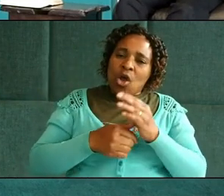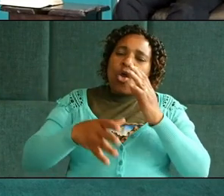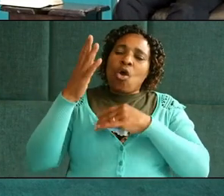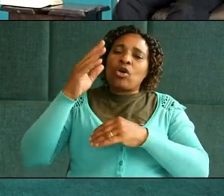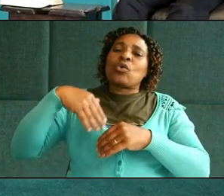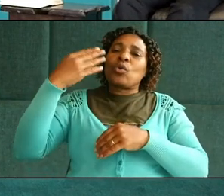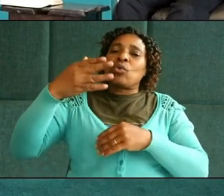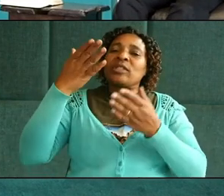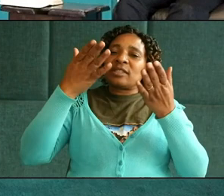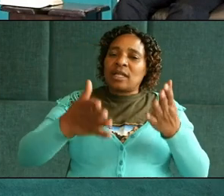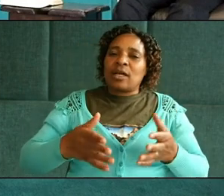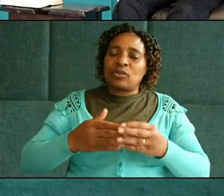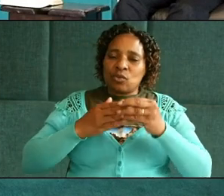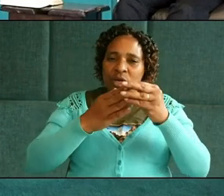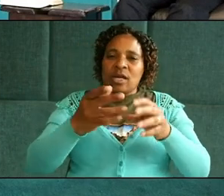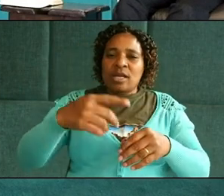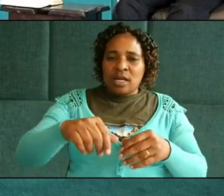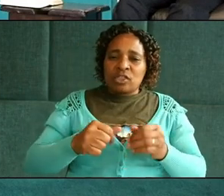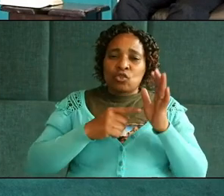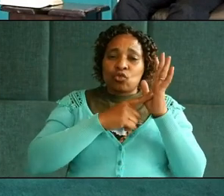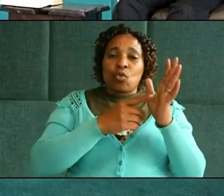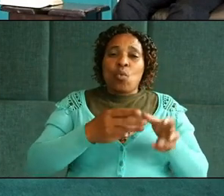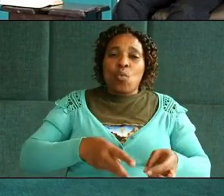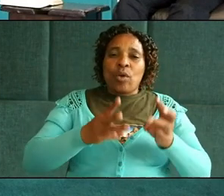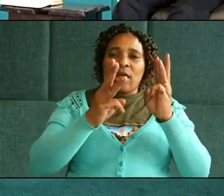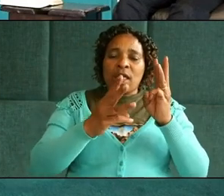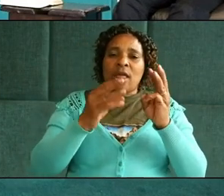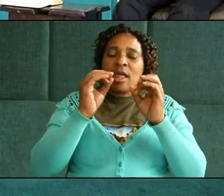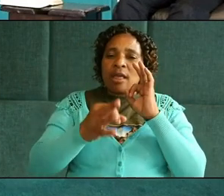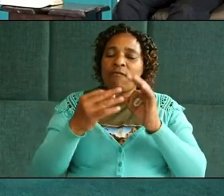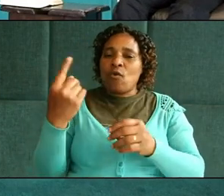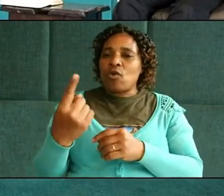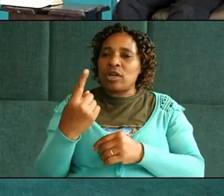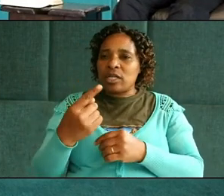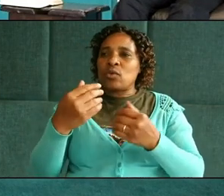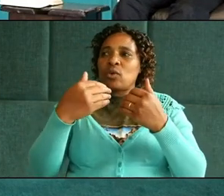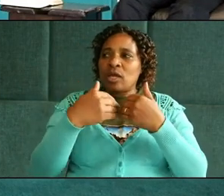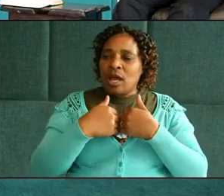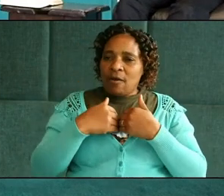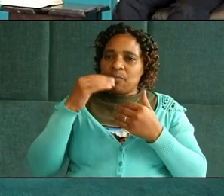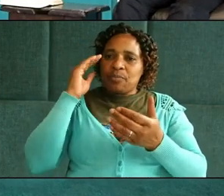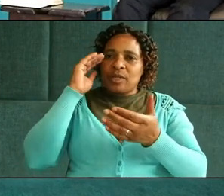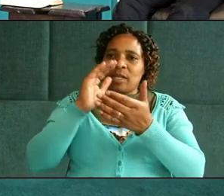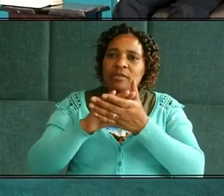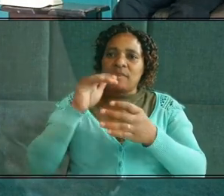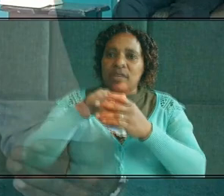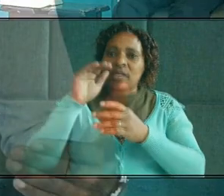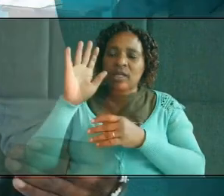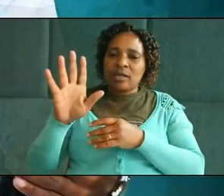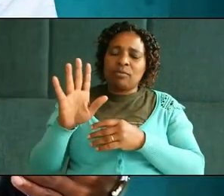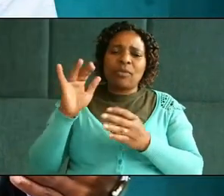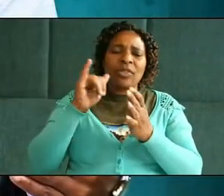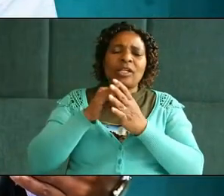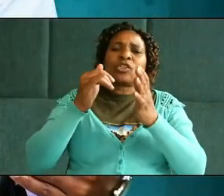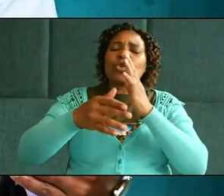always there to guide us. God is always there to show us the way. If only we can just have that belief in Him, that